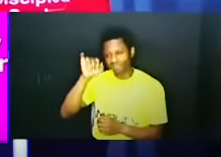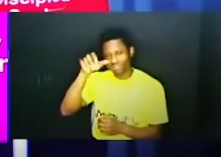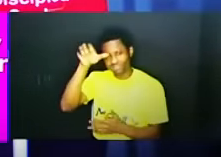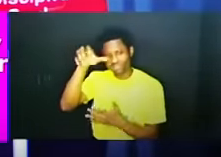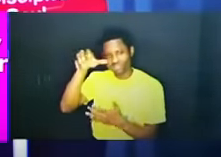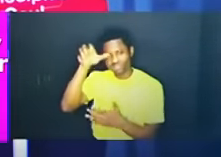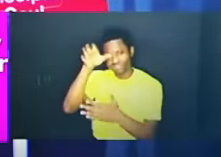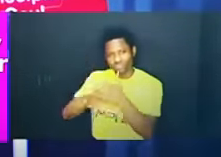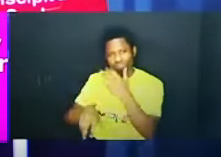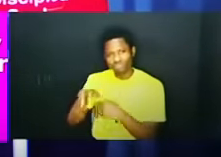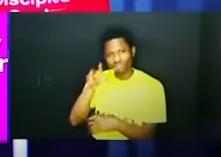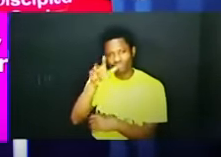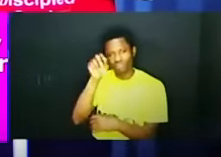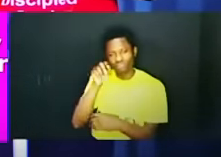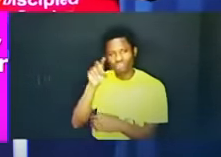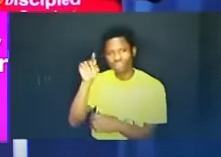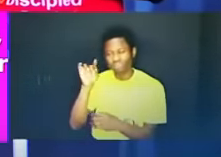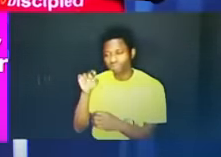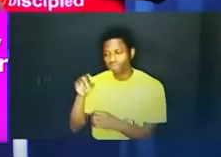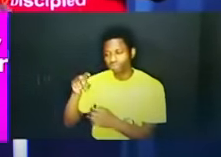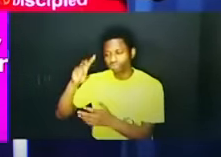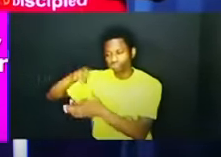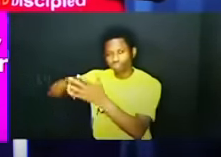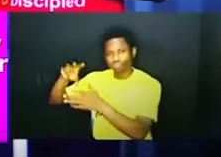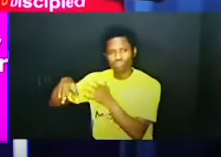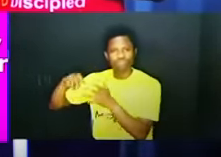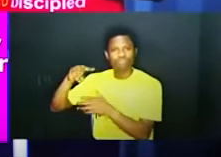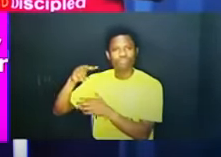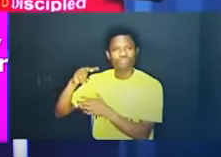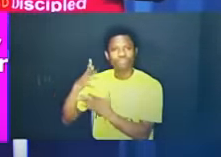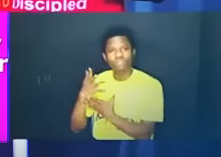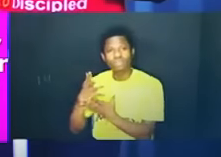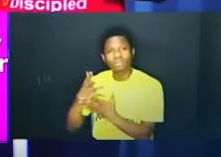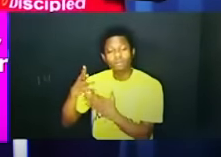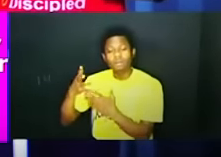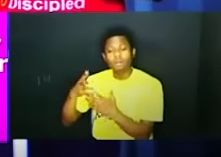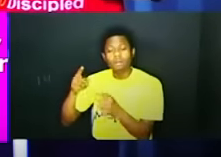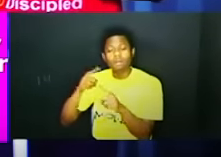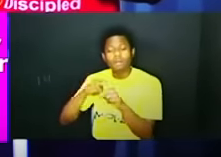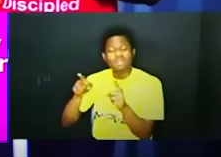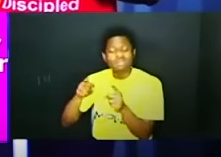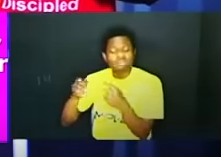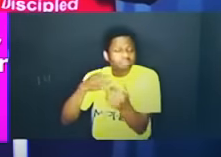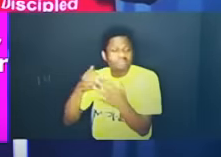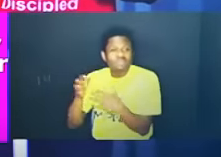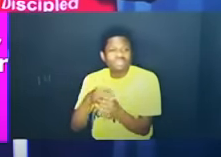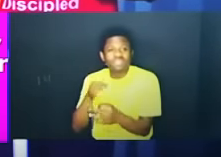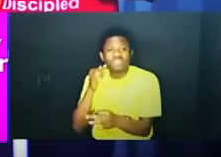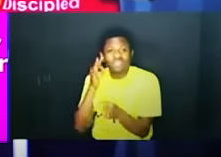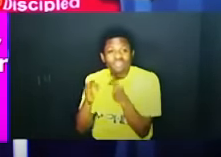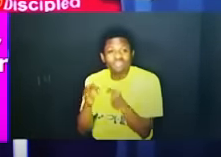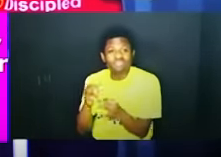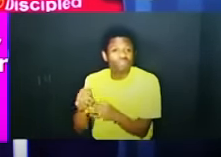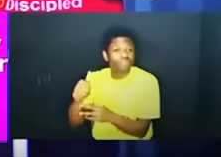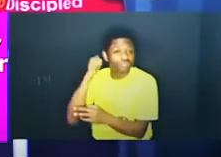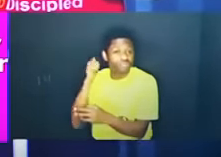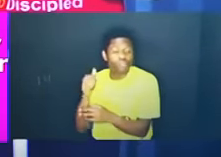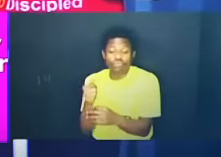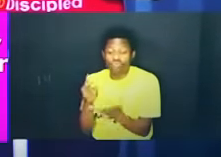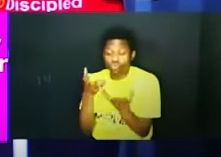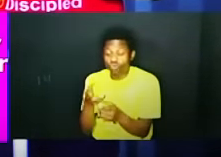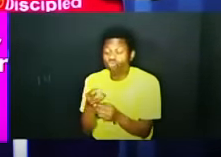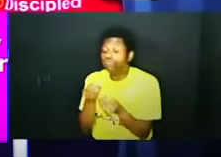Those of us who can read, let's go. Mama, yen kai mumwe. But even if he does not, we want you to know,